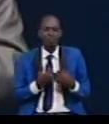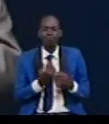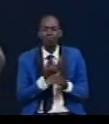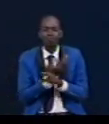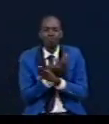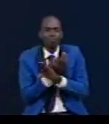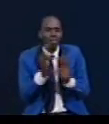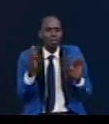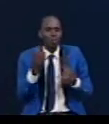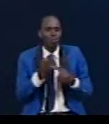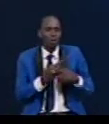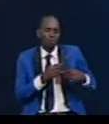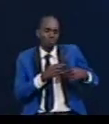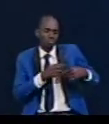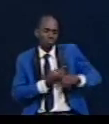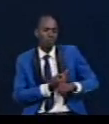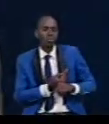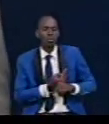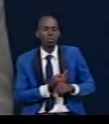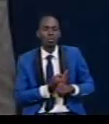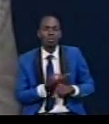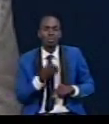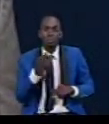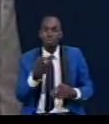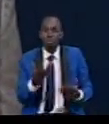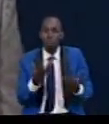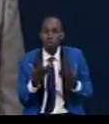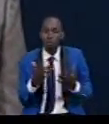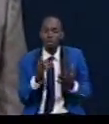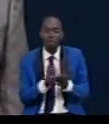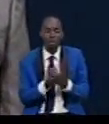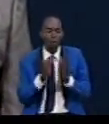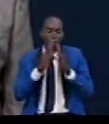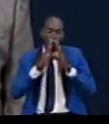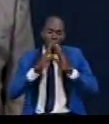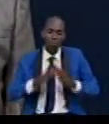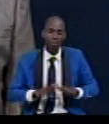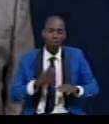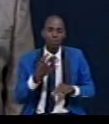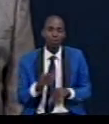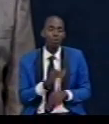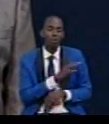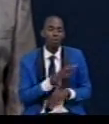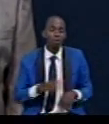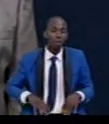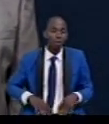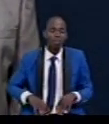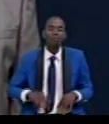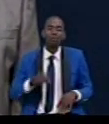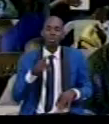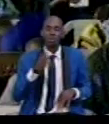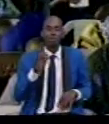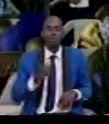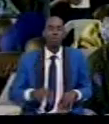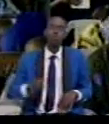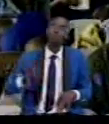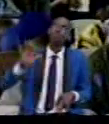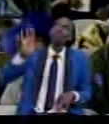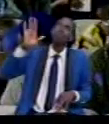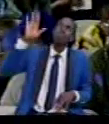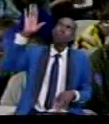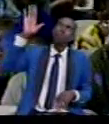you are, you raise up your hand, you say, Lord Jesus, I'm here. You've been talking to